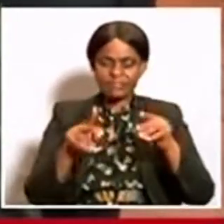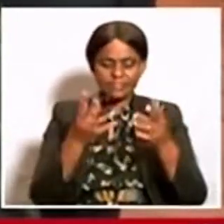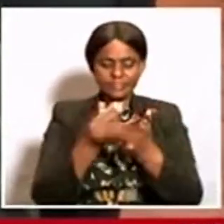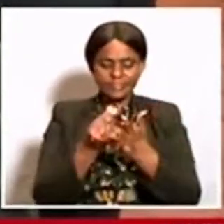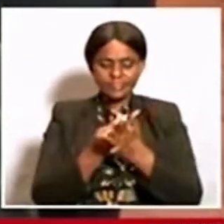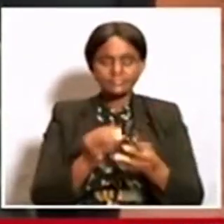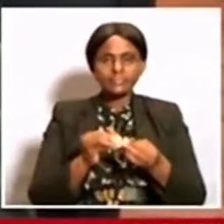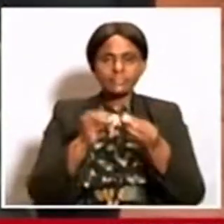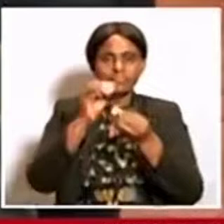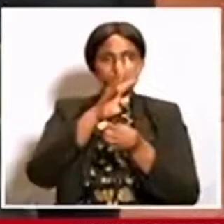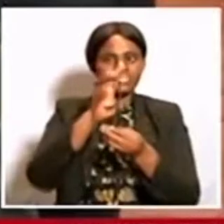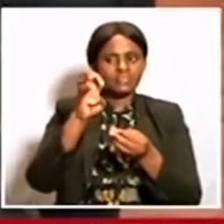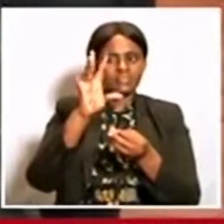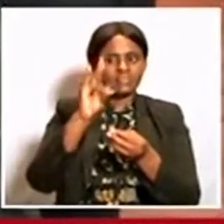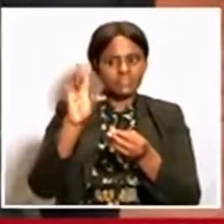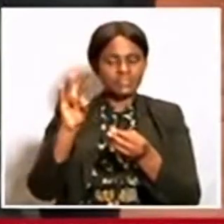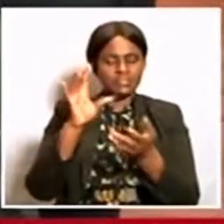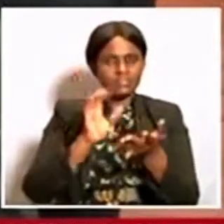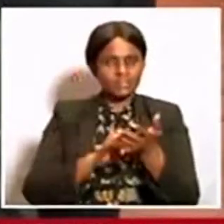totaling